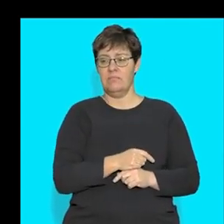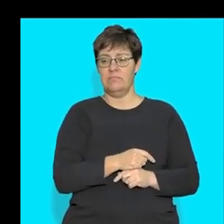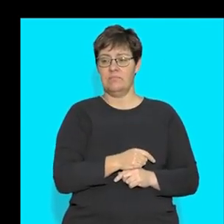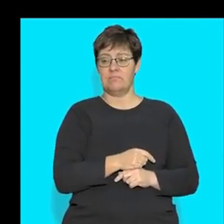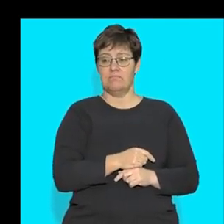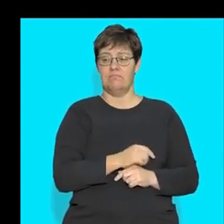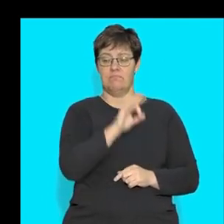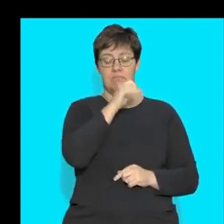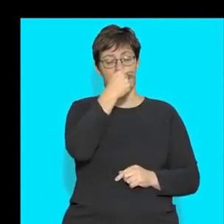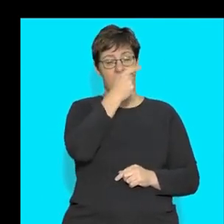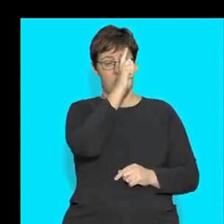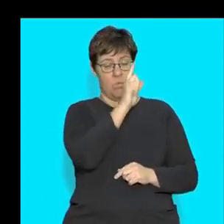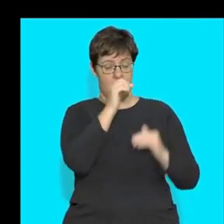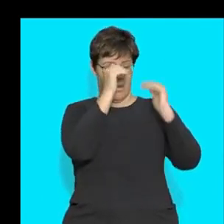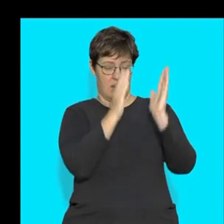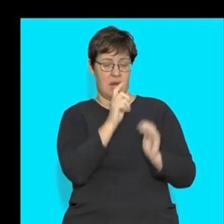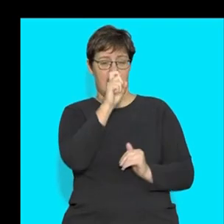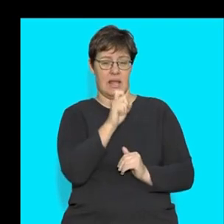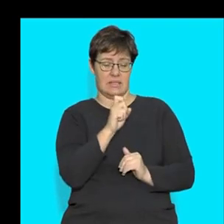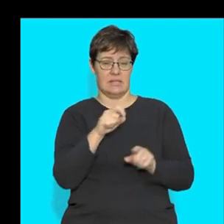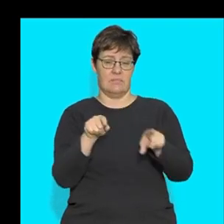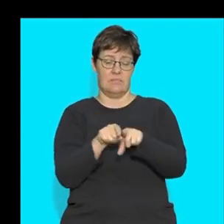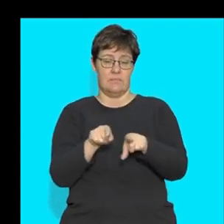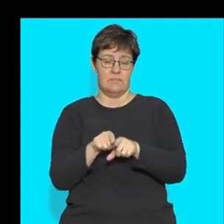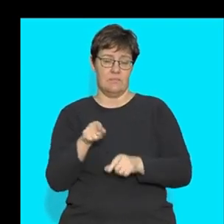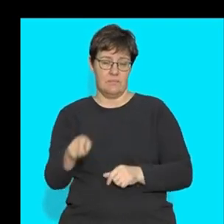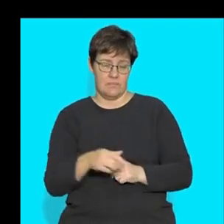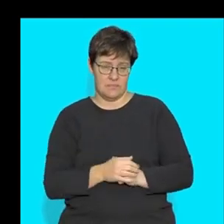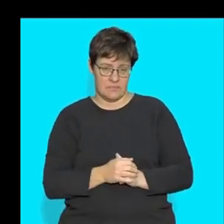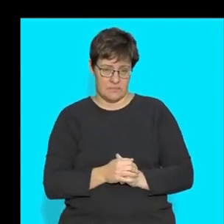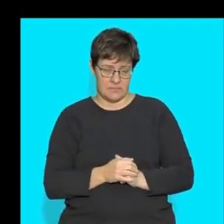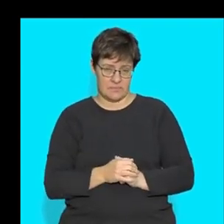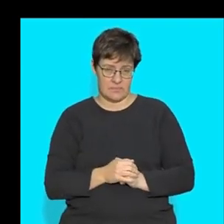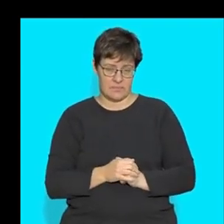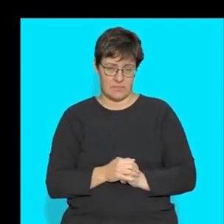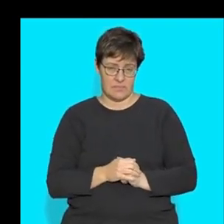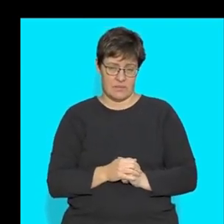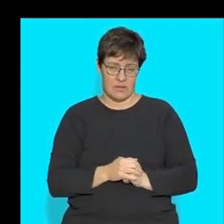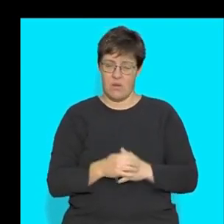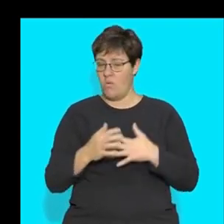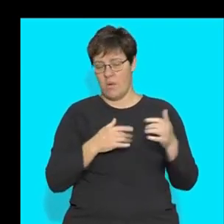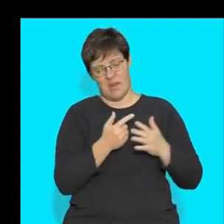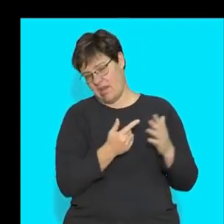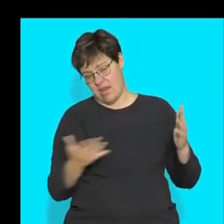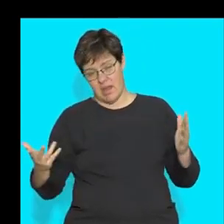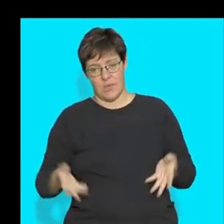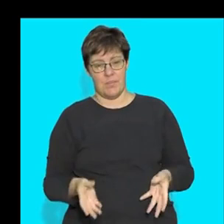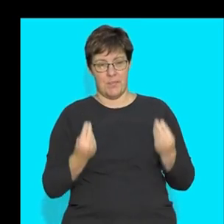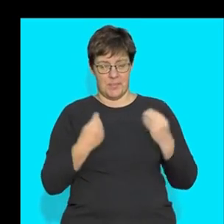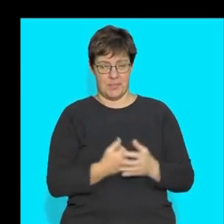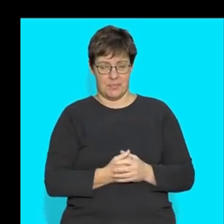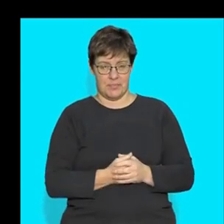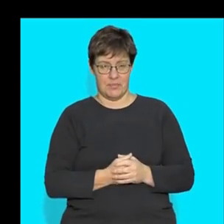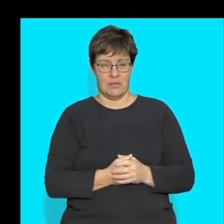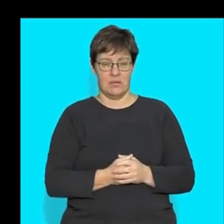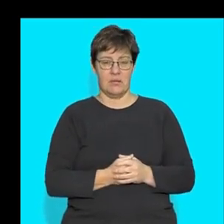the final formula in the form of f to the -1 into x equals to whatsoever that you